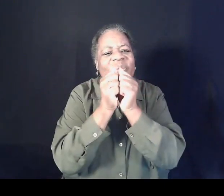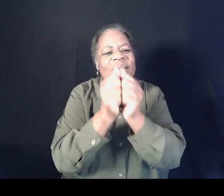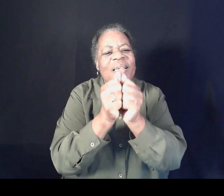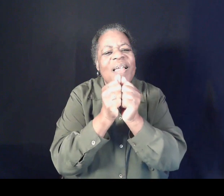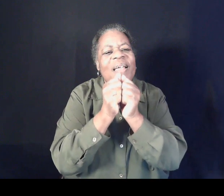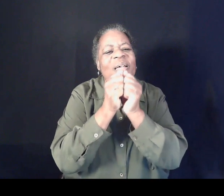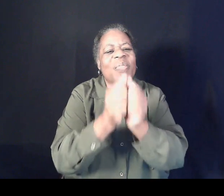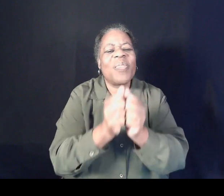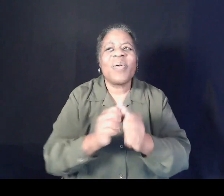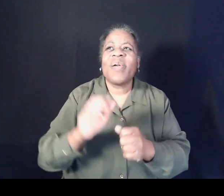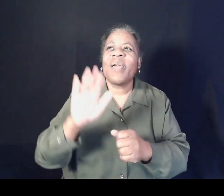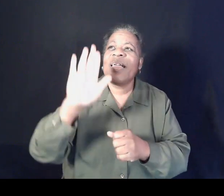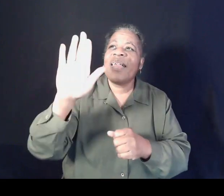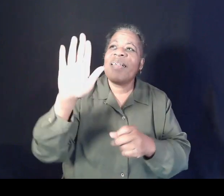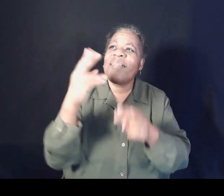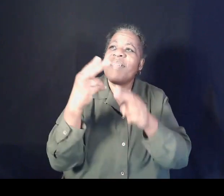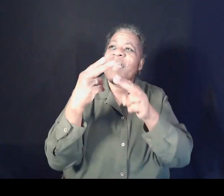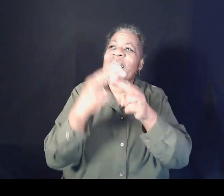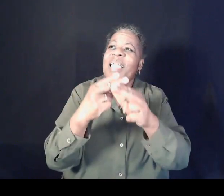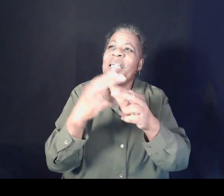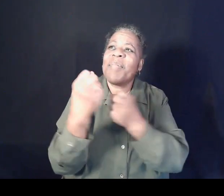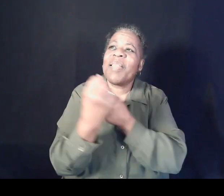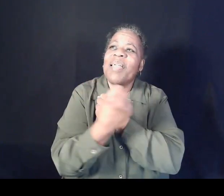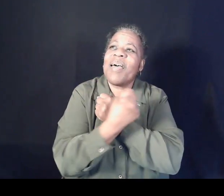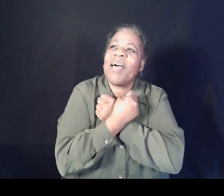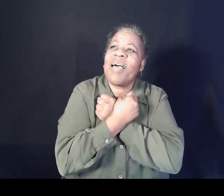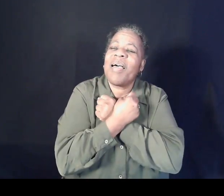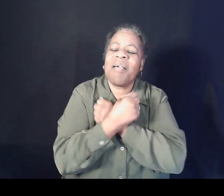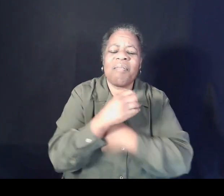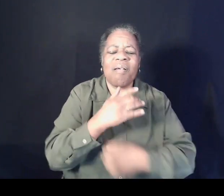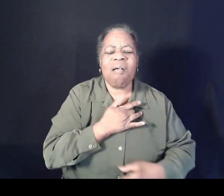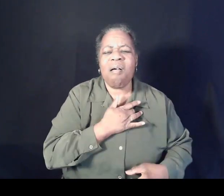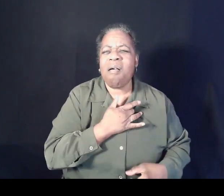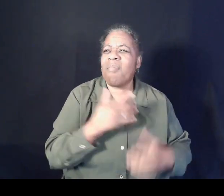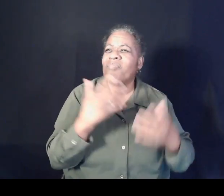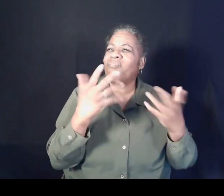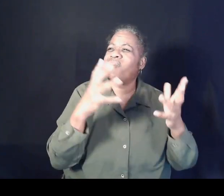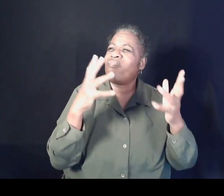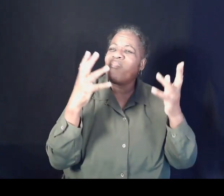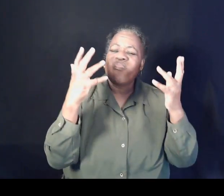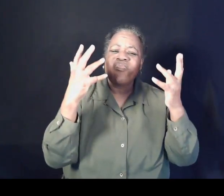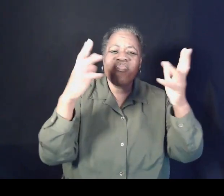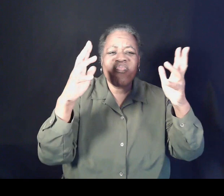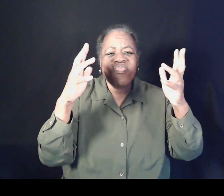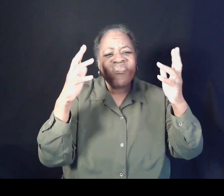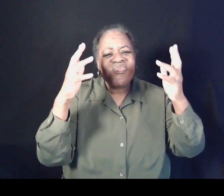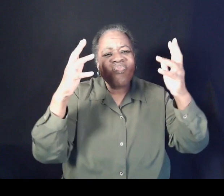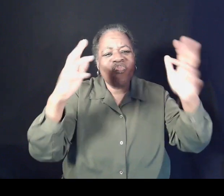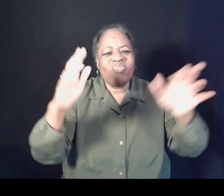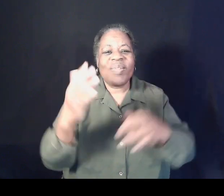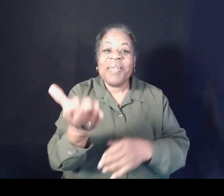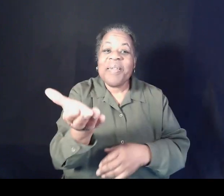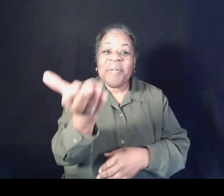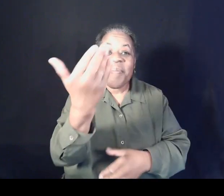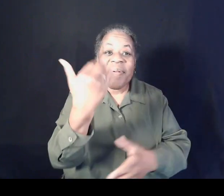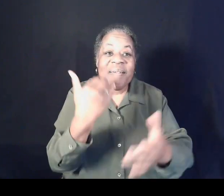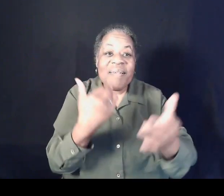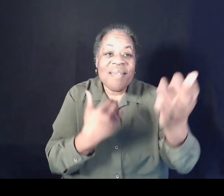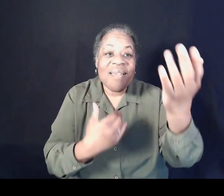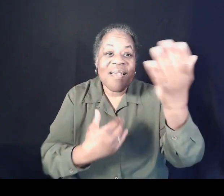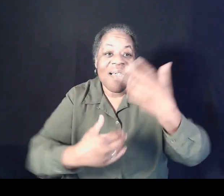Sing if you love his name. And come on and lift